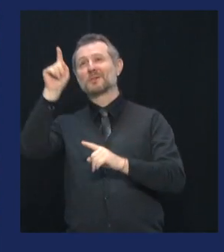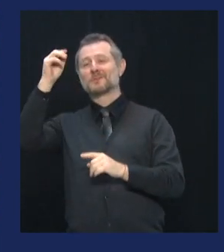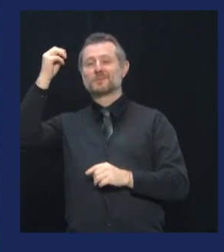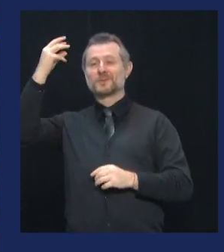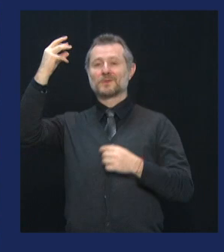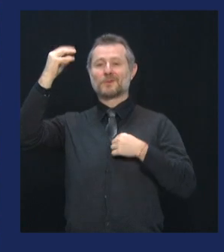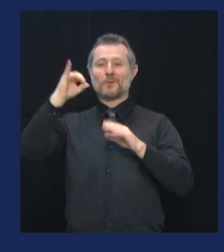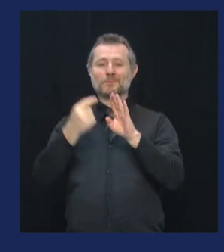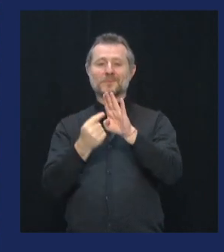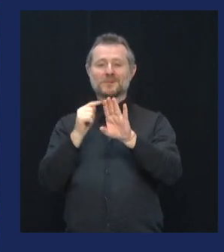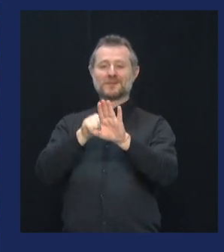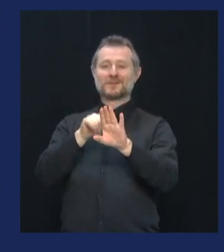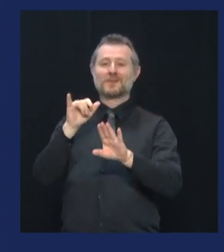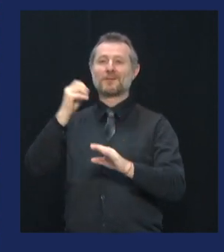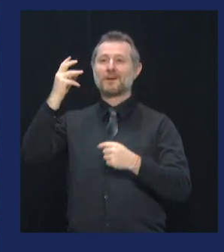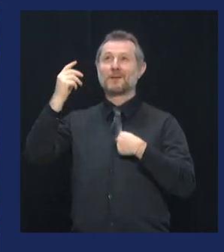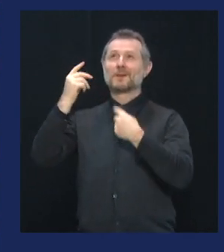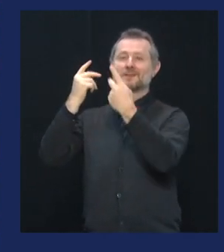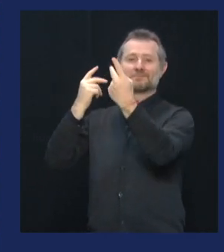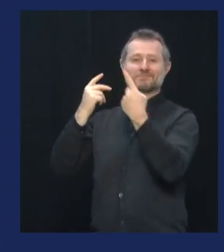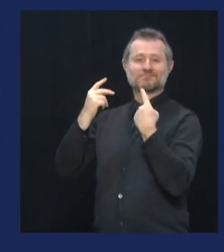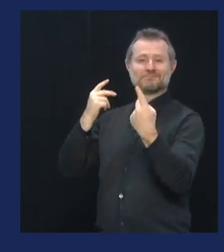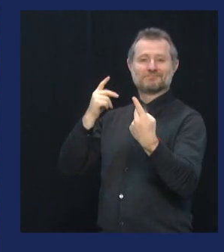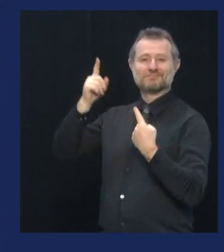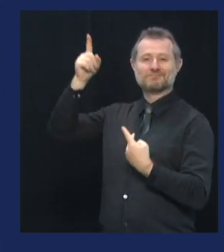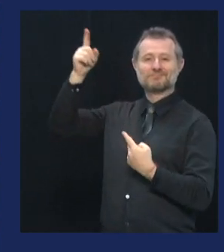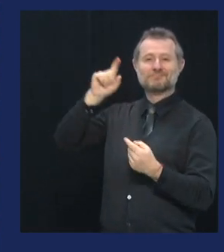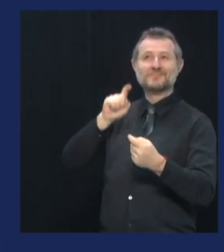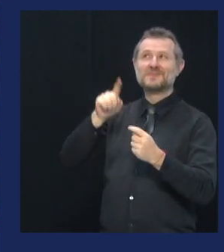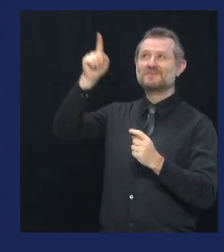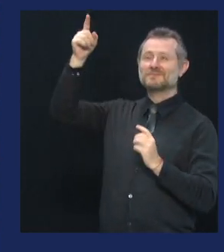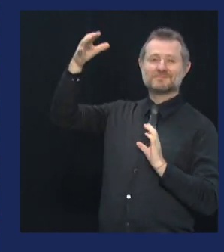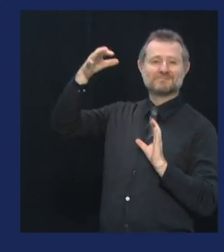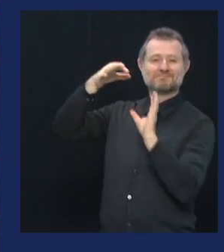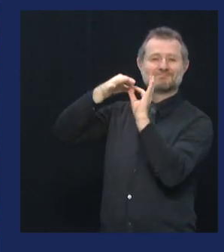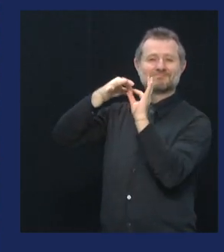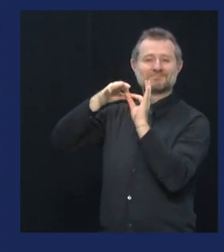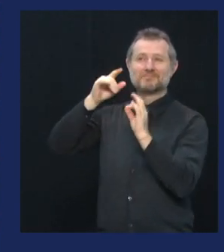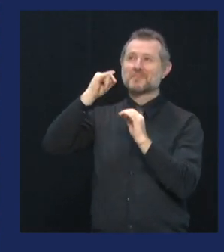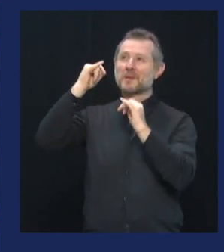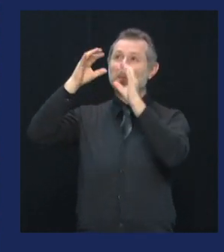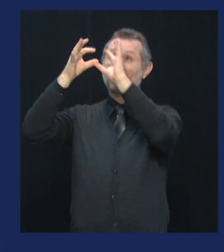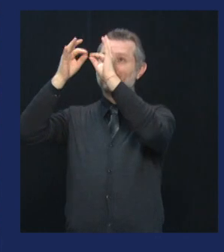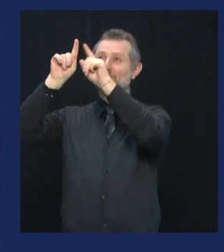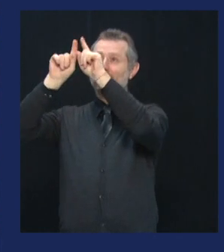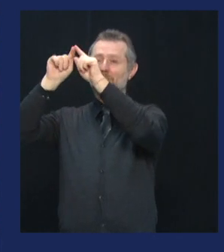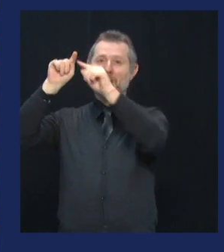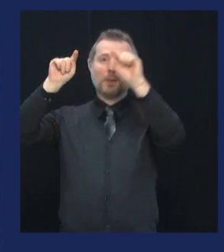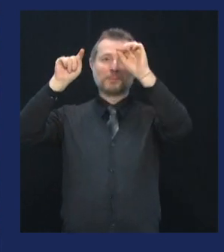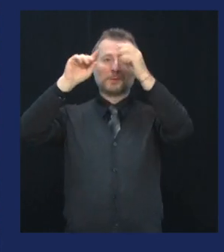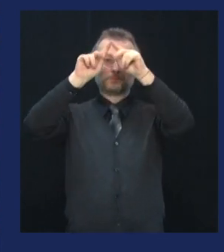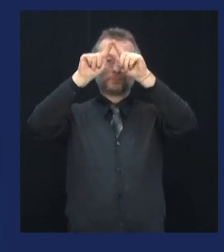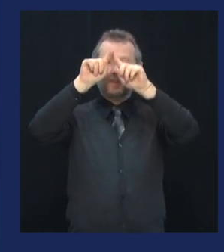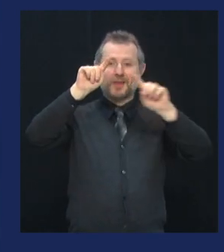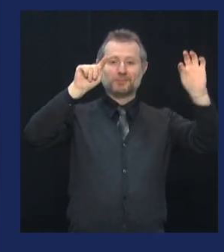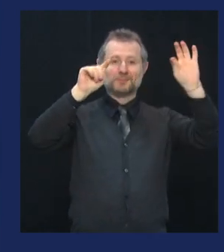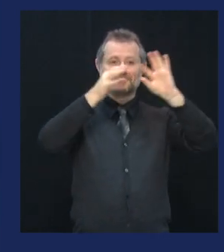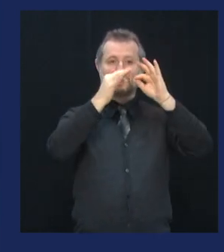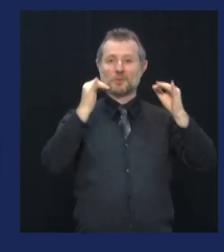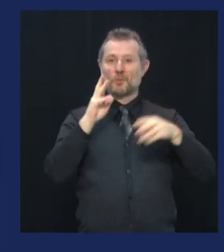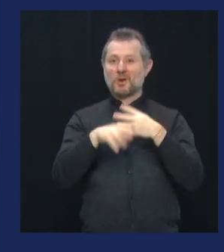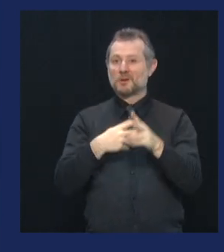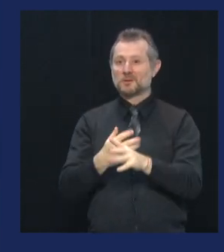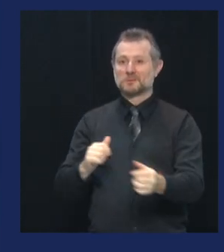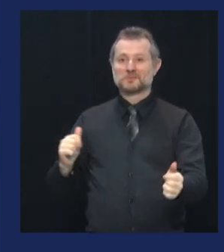the dots. As the world economy resets and as change is a necessity, there's an opportunity to raise